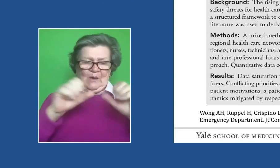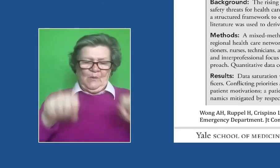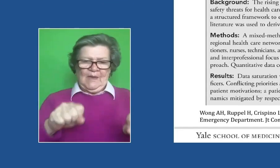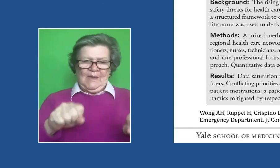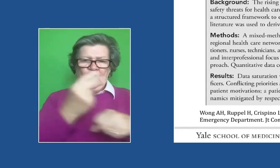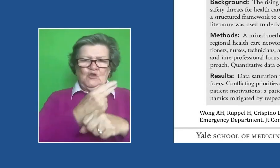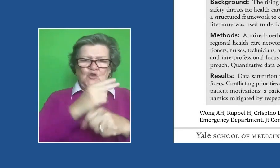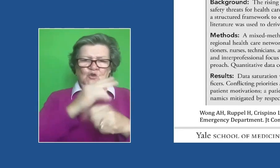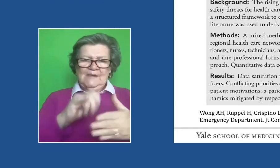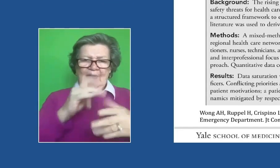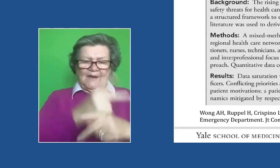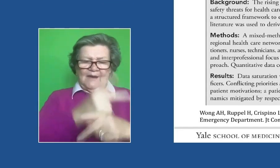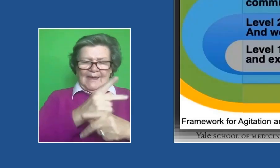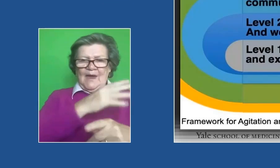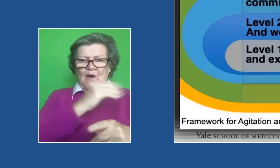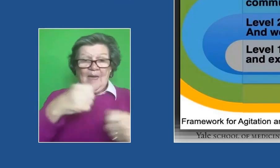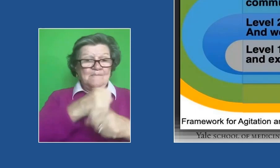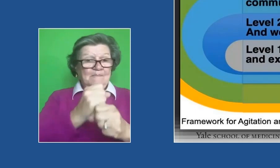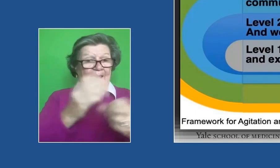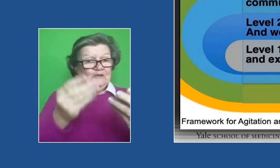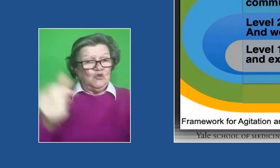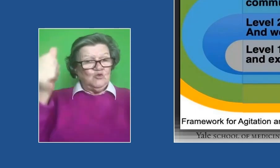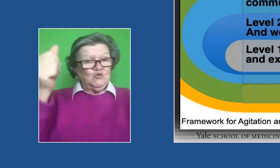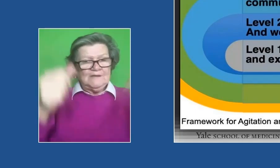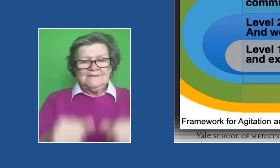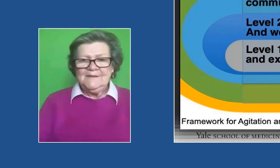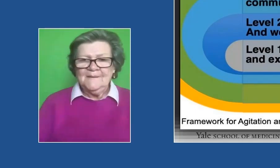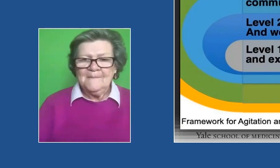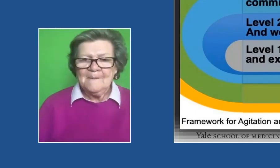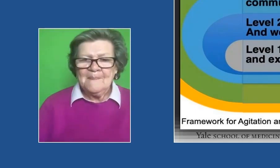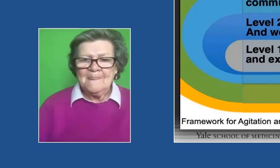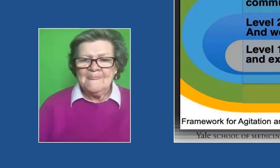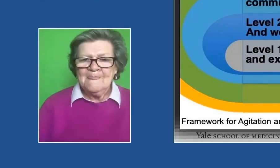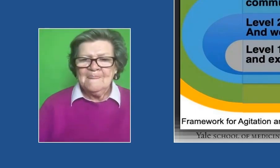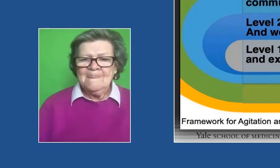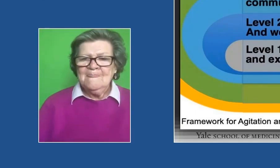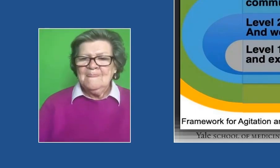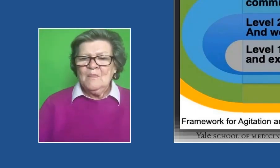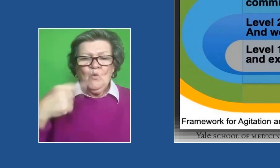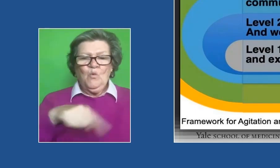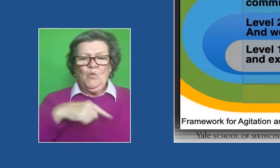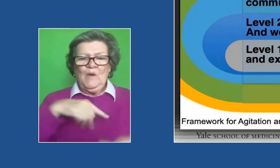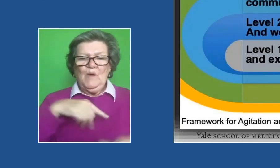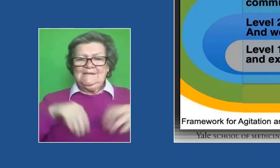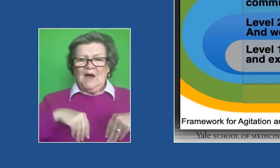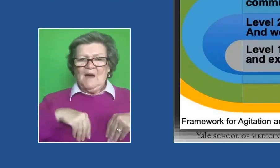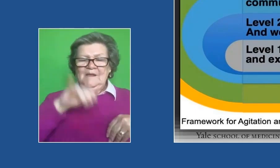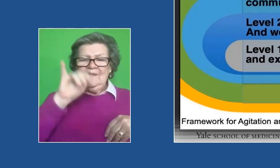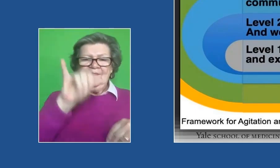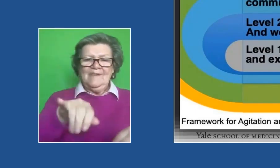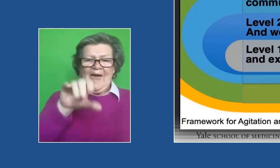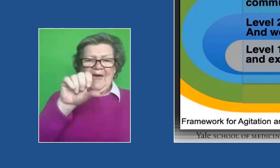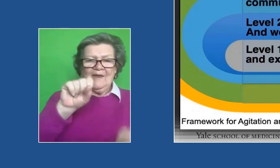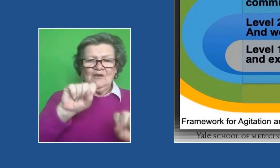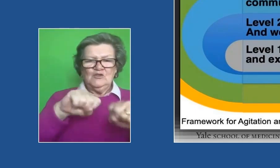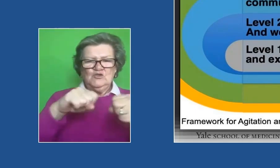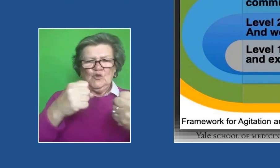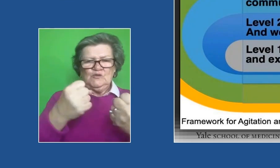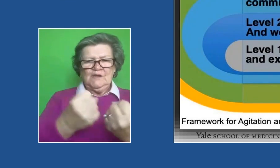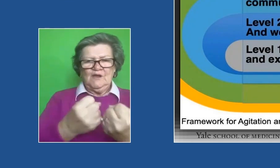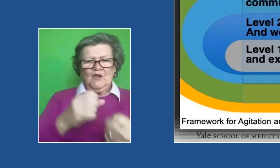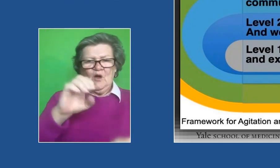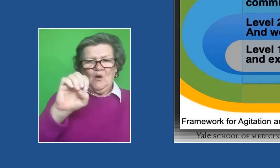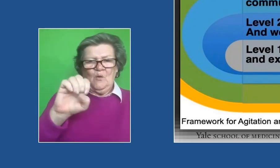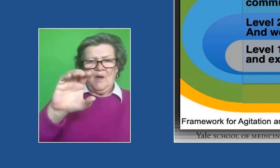agitation care and create solutions. So we had adopted the socio-ecological framework that we talked about when we thought about